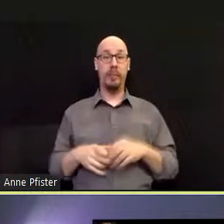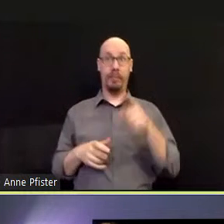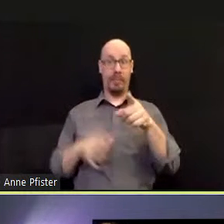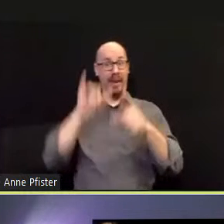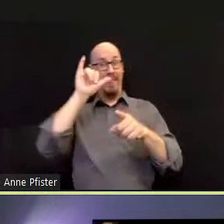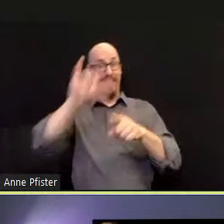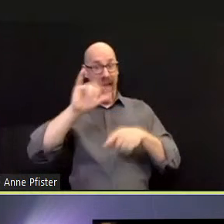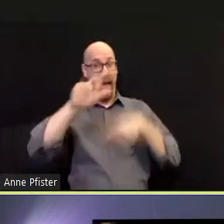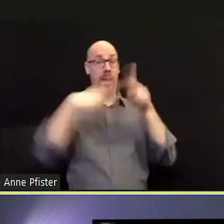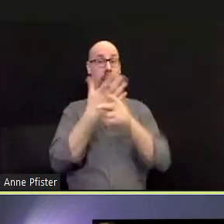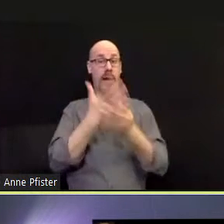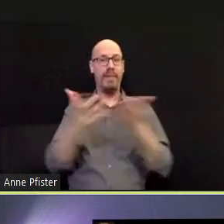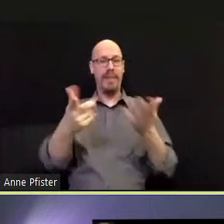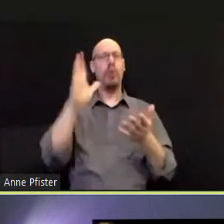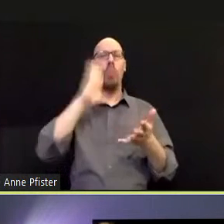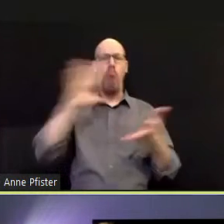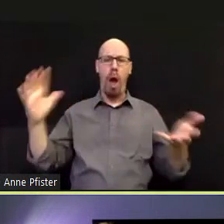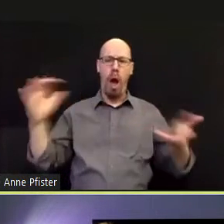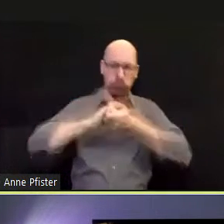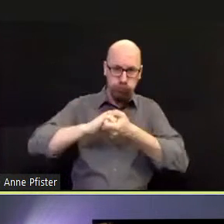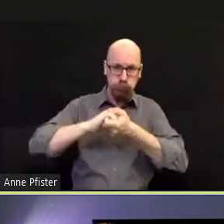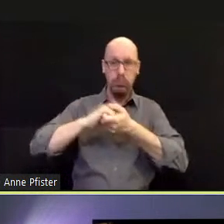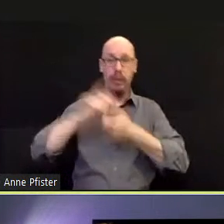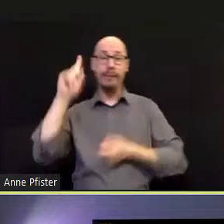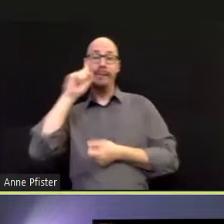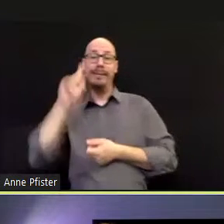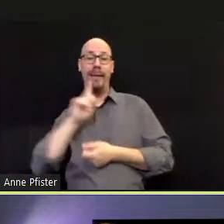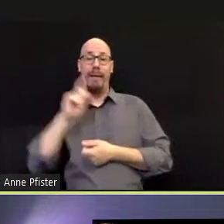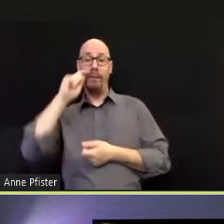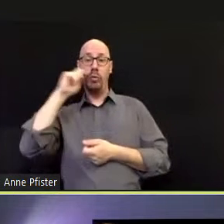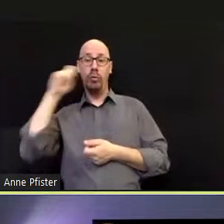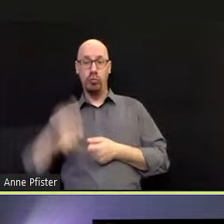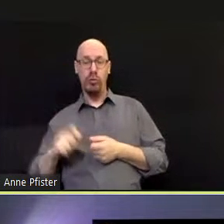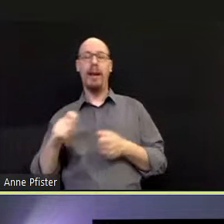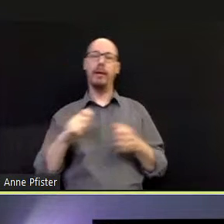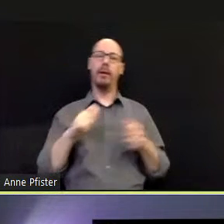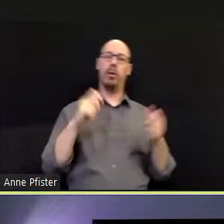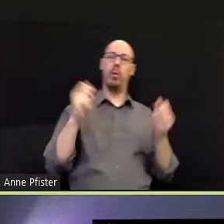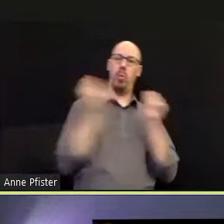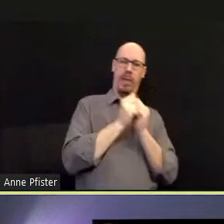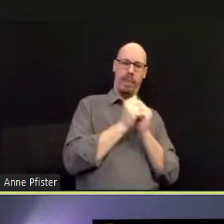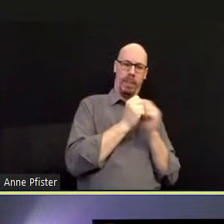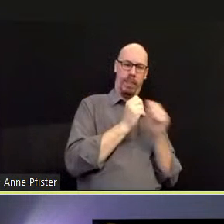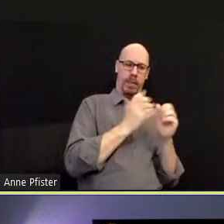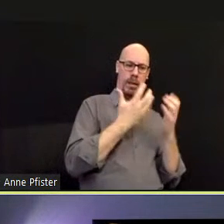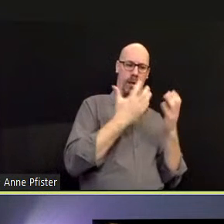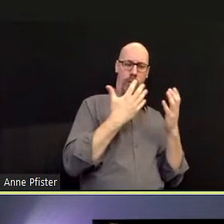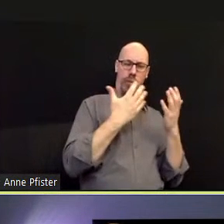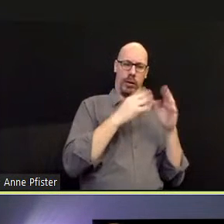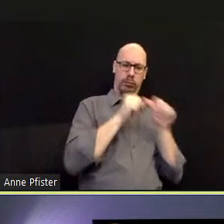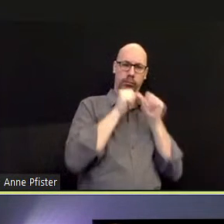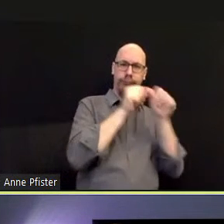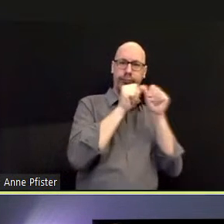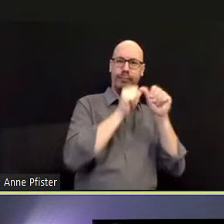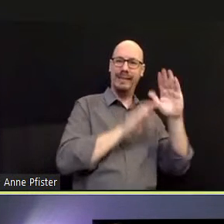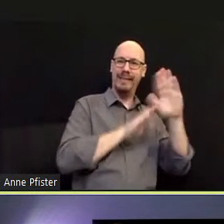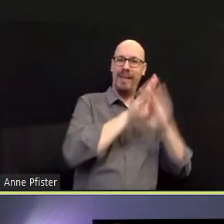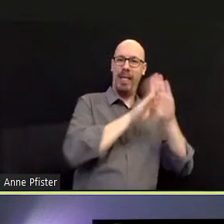would reach out and connect deaf Ukrainians into an ongoing development of